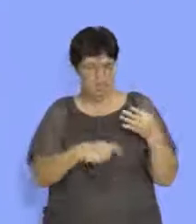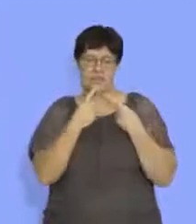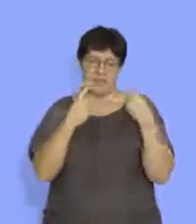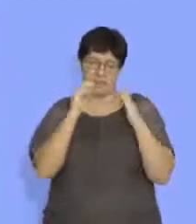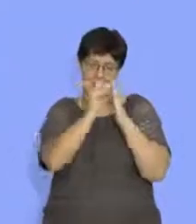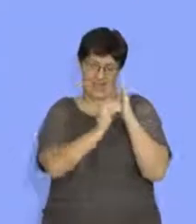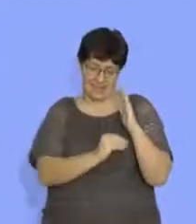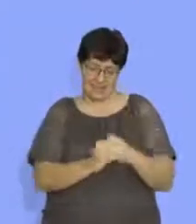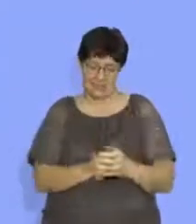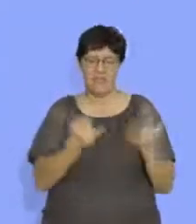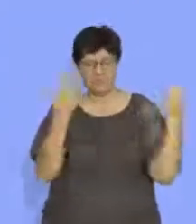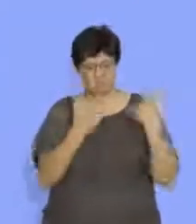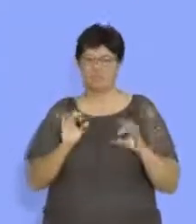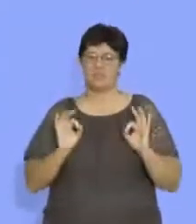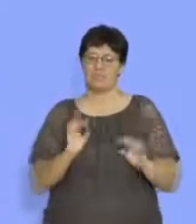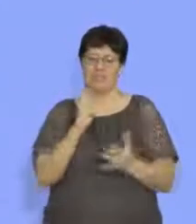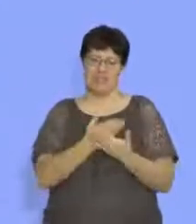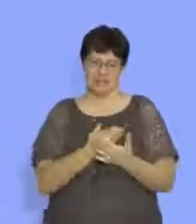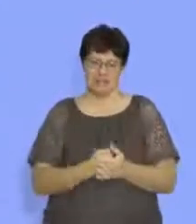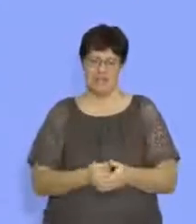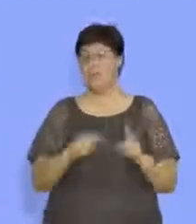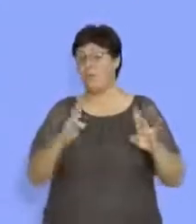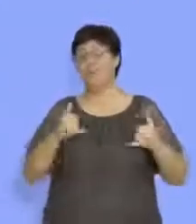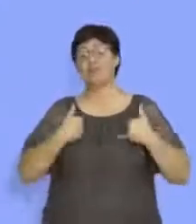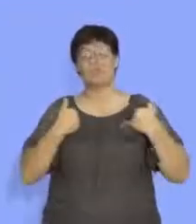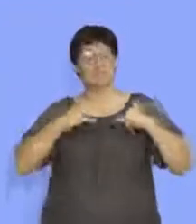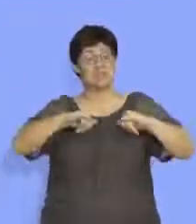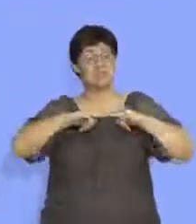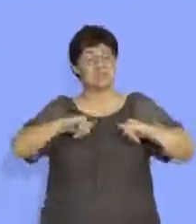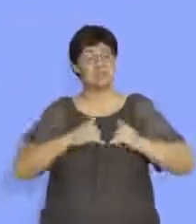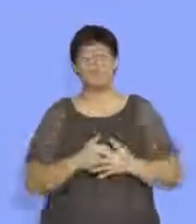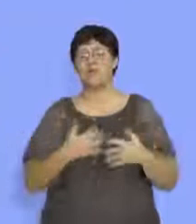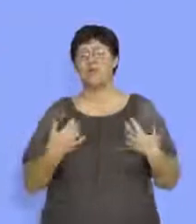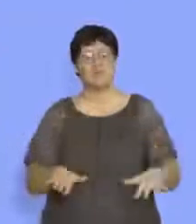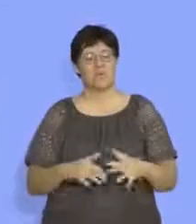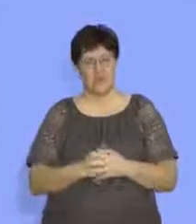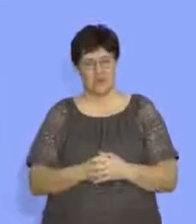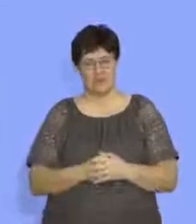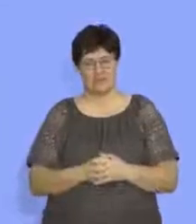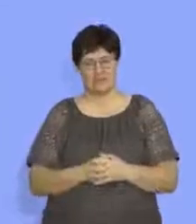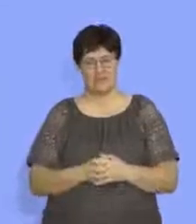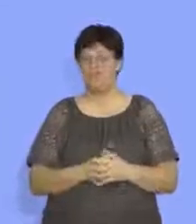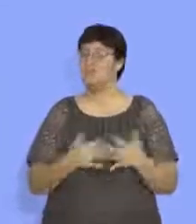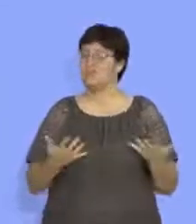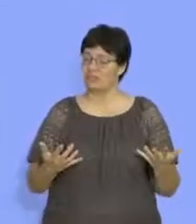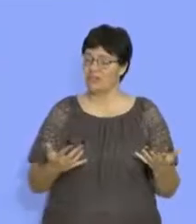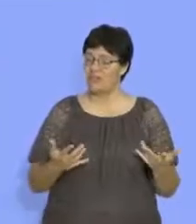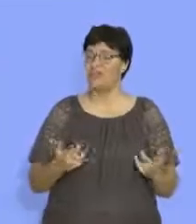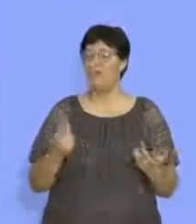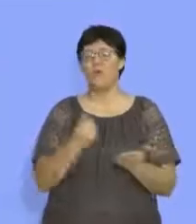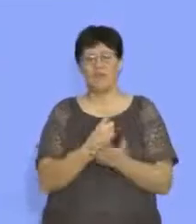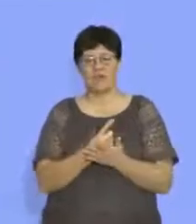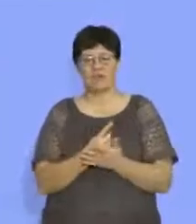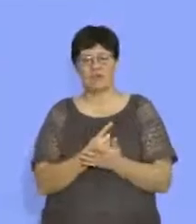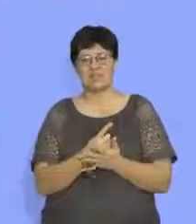you use it, you scratch it out, and then you can work out what you want to do. Guys, I hope you had so much fun because I also did have fun